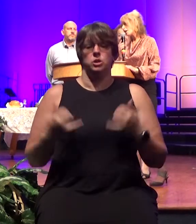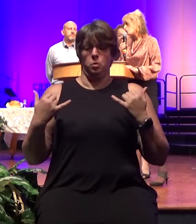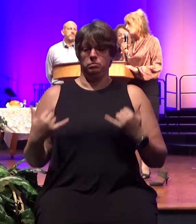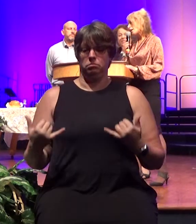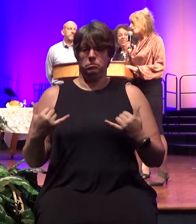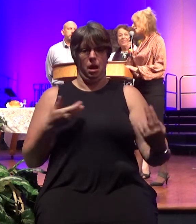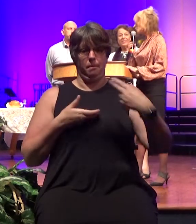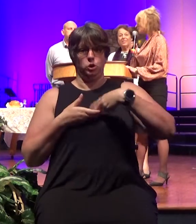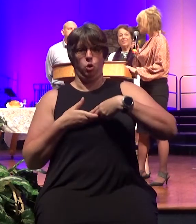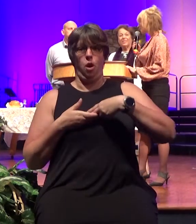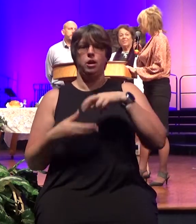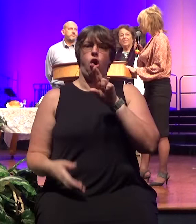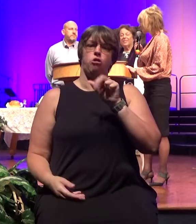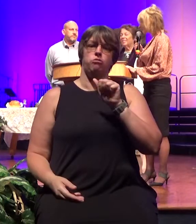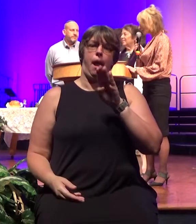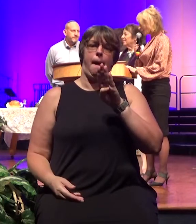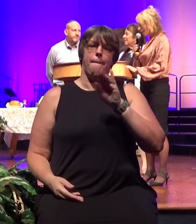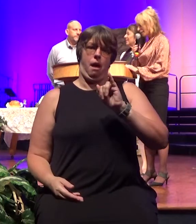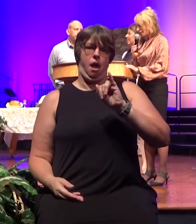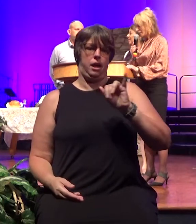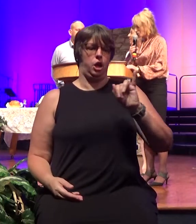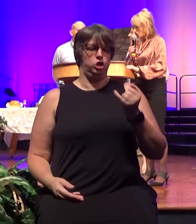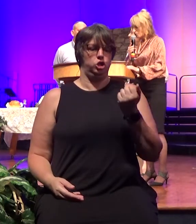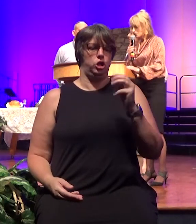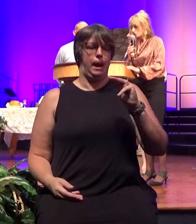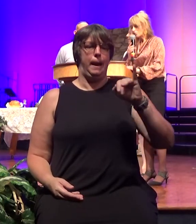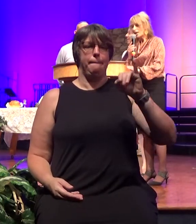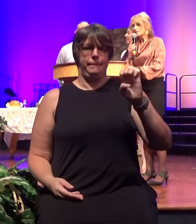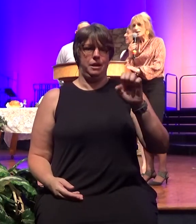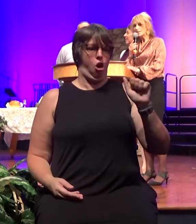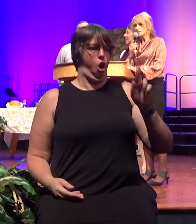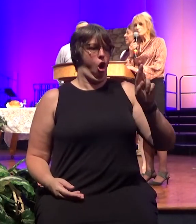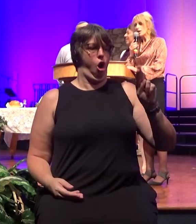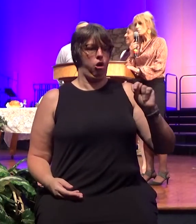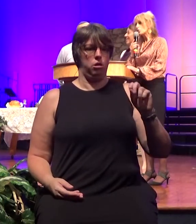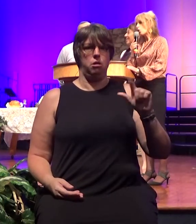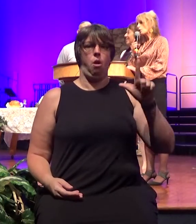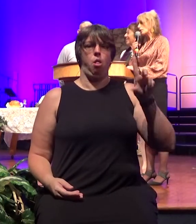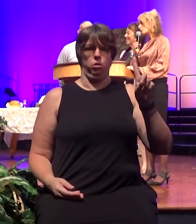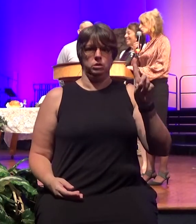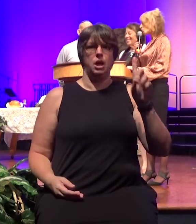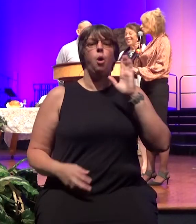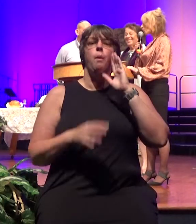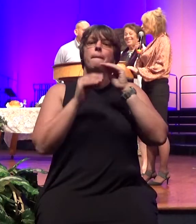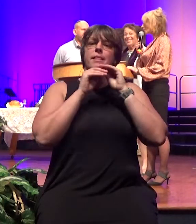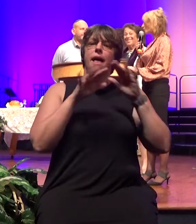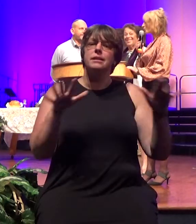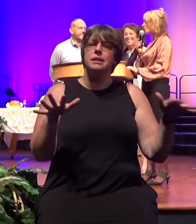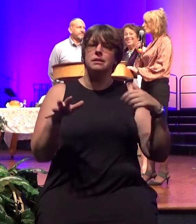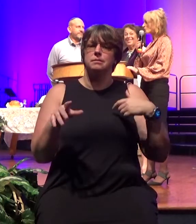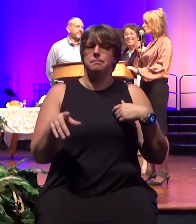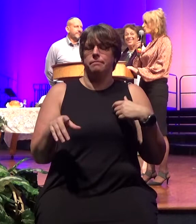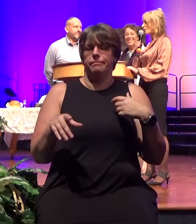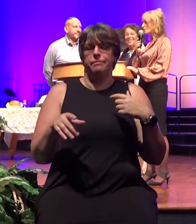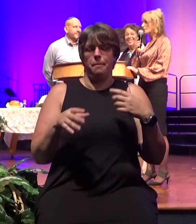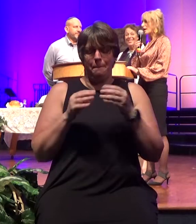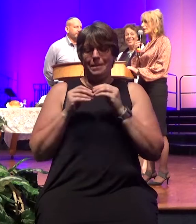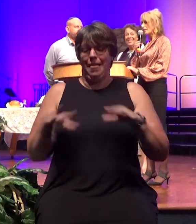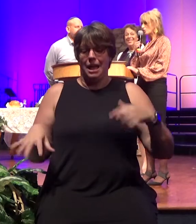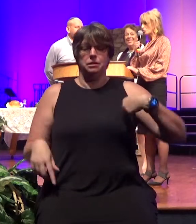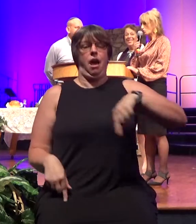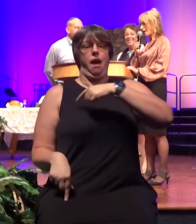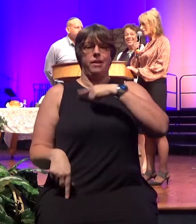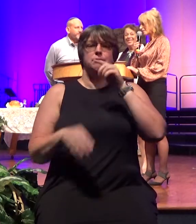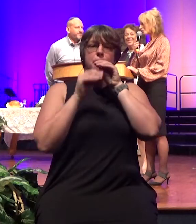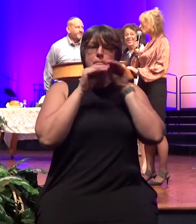Jamie Arnold, and he is going to bless us by the blowing of the shofar, and he's going to attune us to that ancient practice